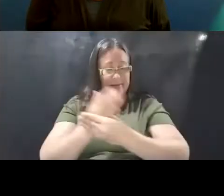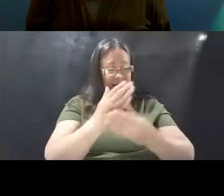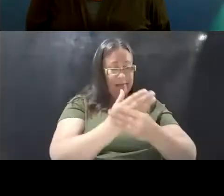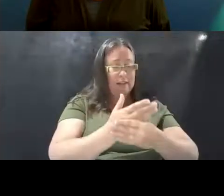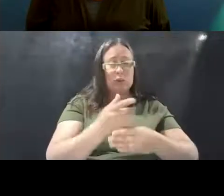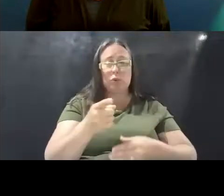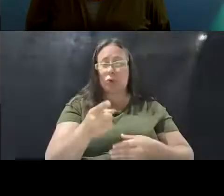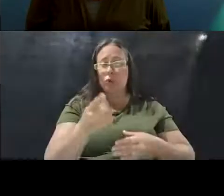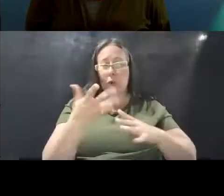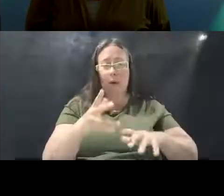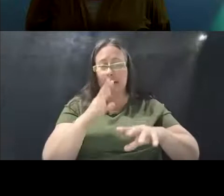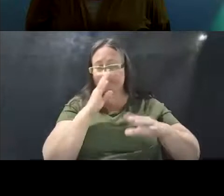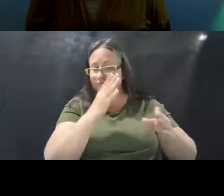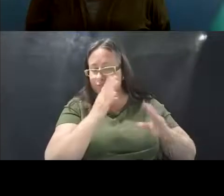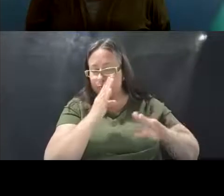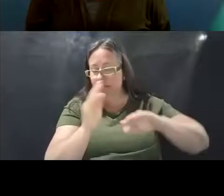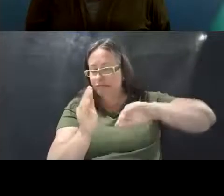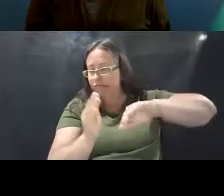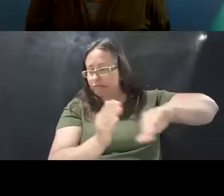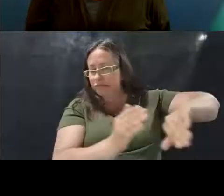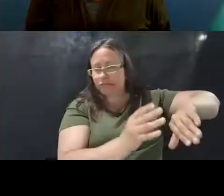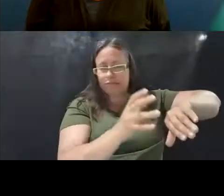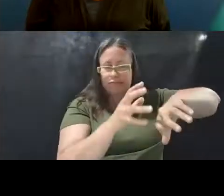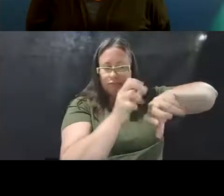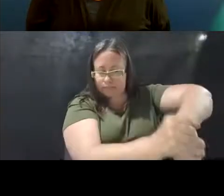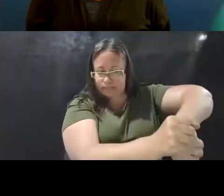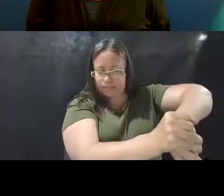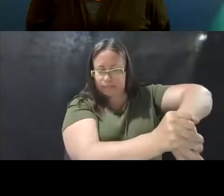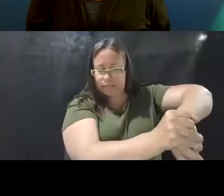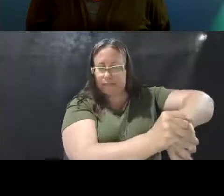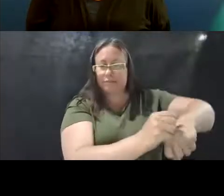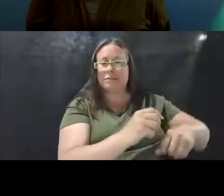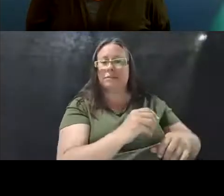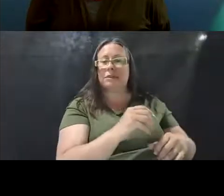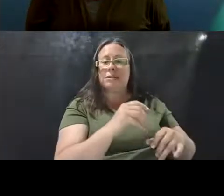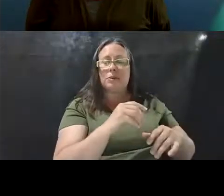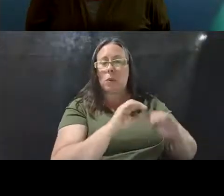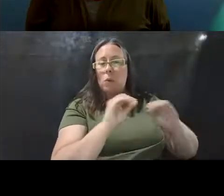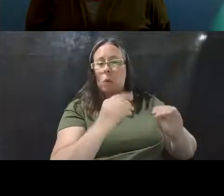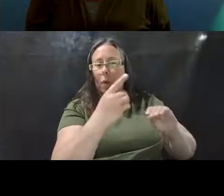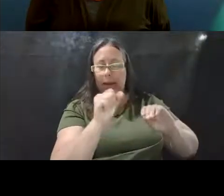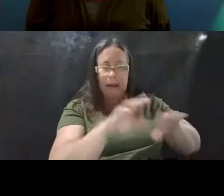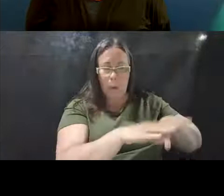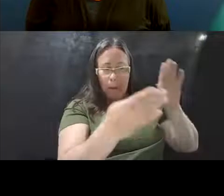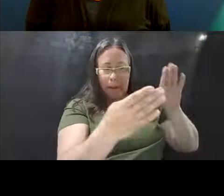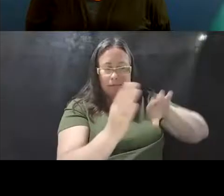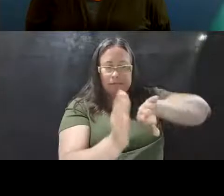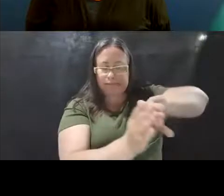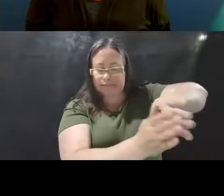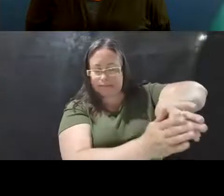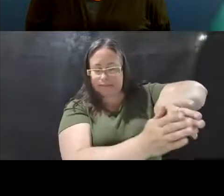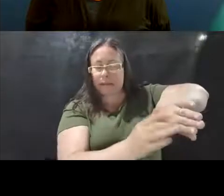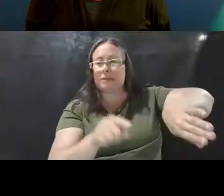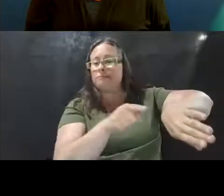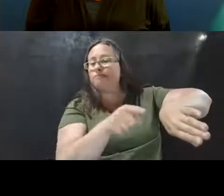down, so that they're encrypted, so no one else can open them. So basically,